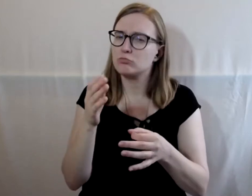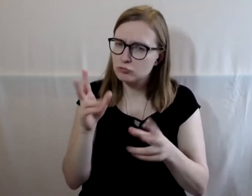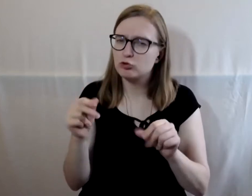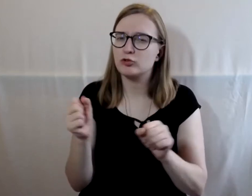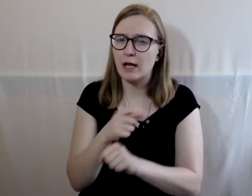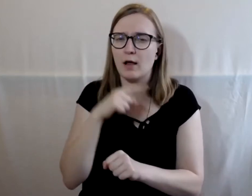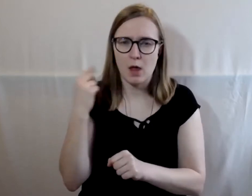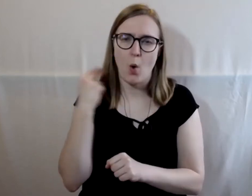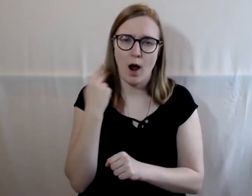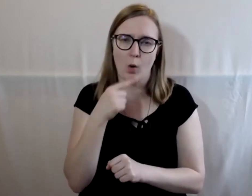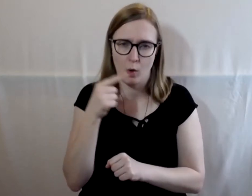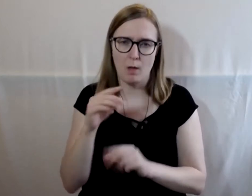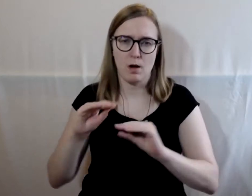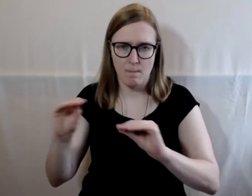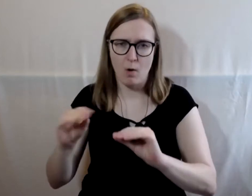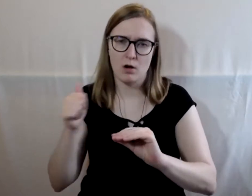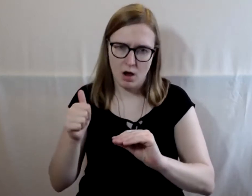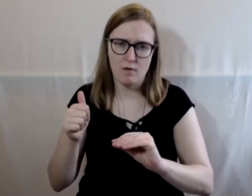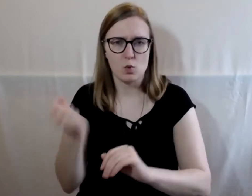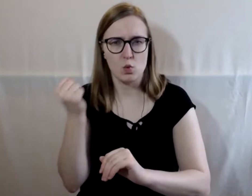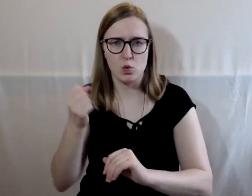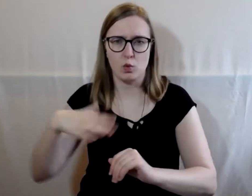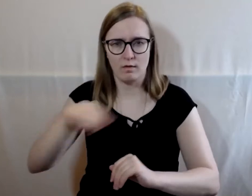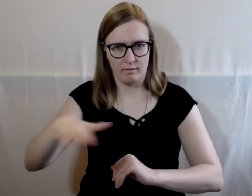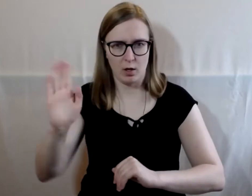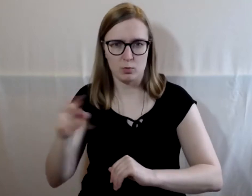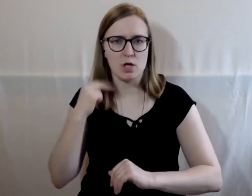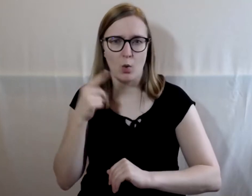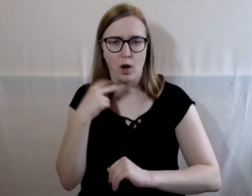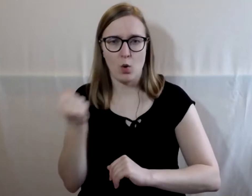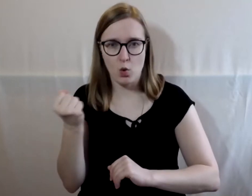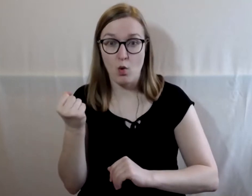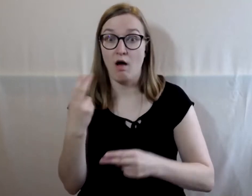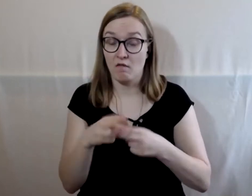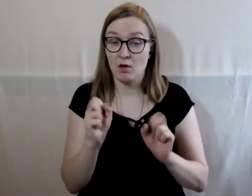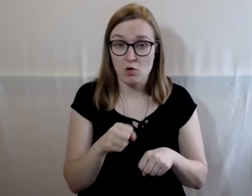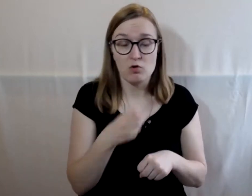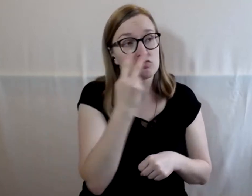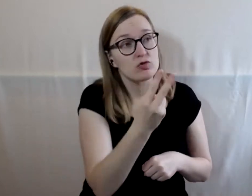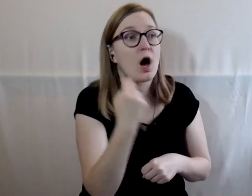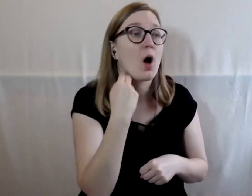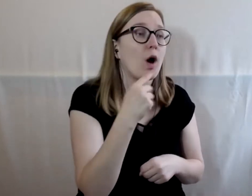probably make use at least of some of those. Okay, are there any other questions?